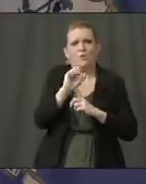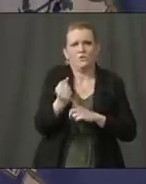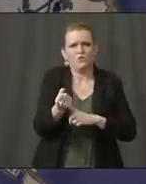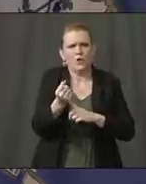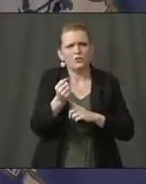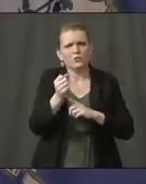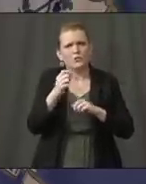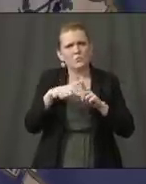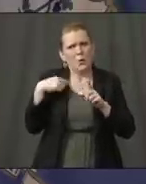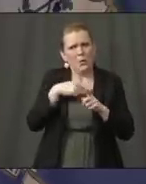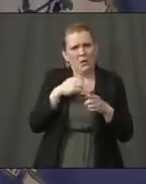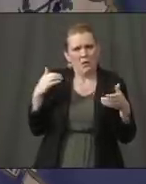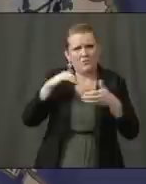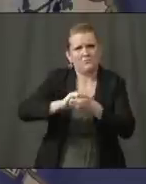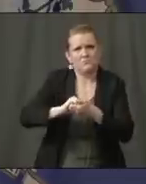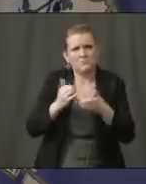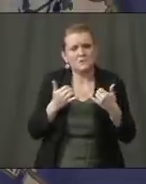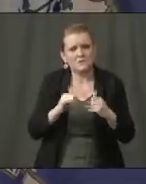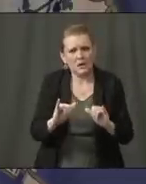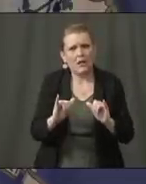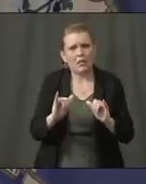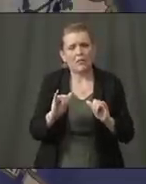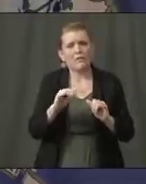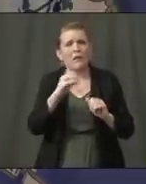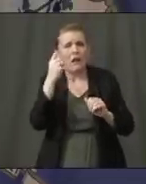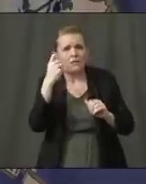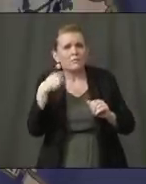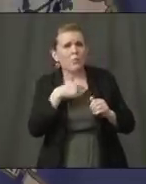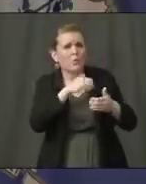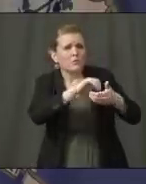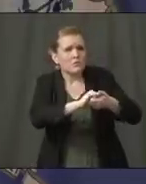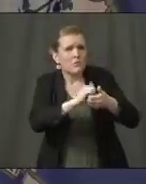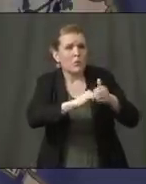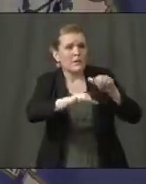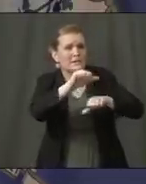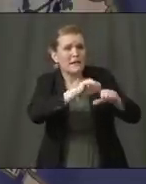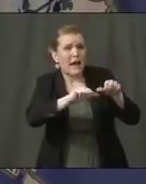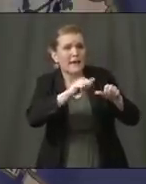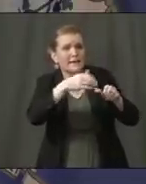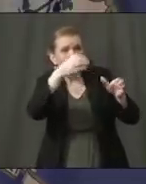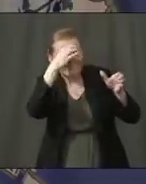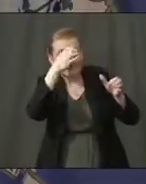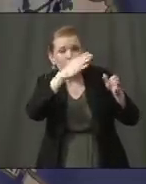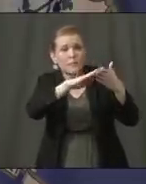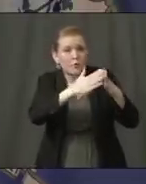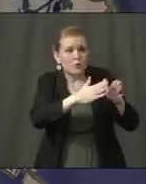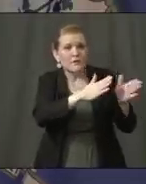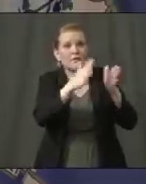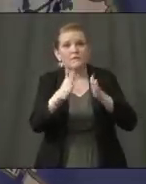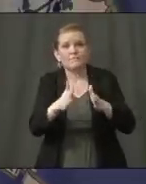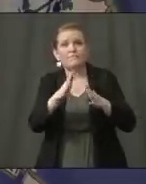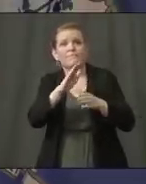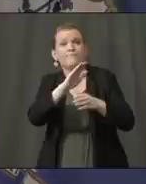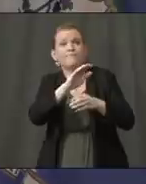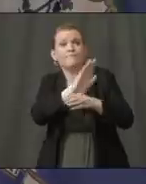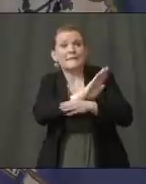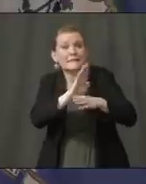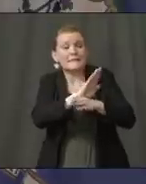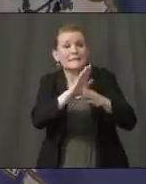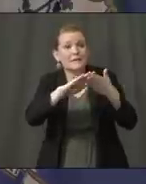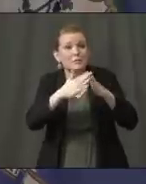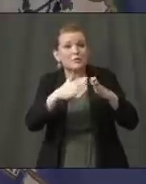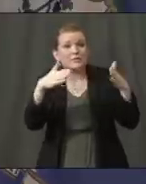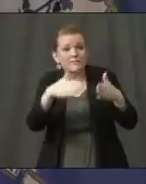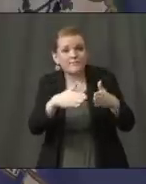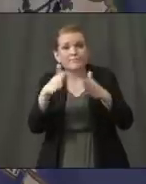with the scientific community and the business community and labor, by the way, because they've got concerns about their folks and making sure they have the